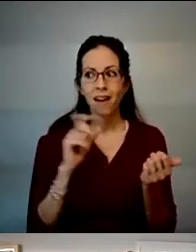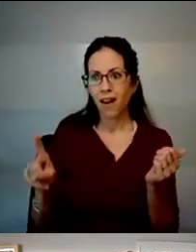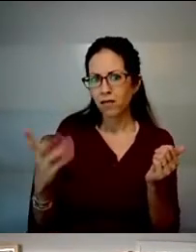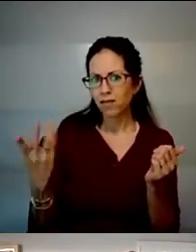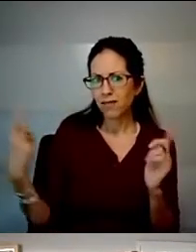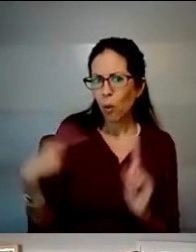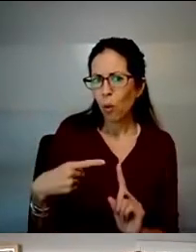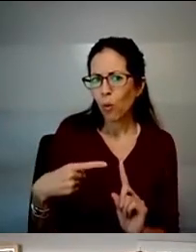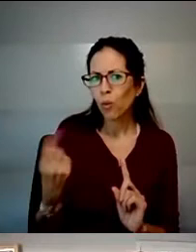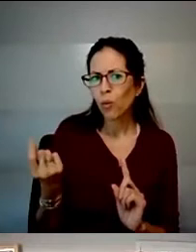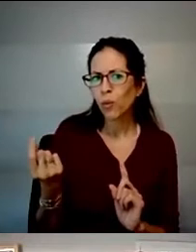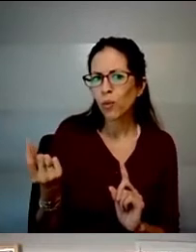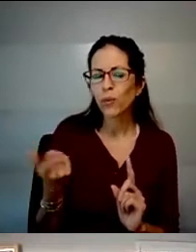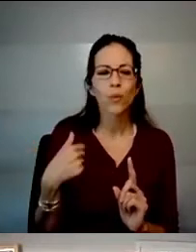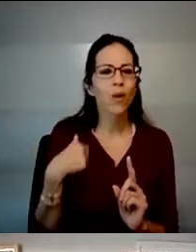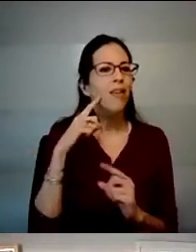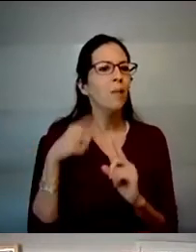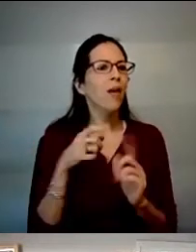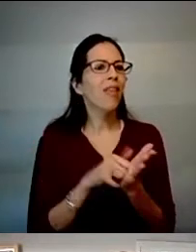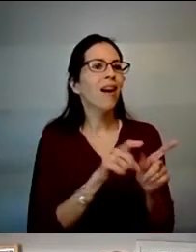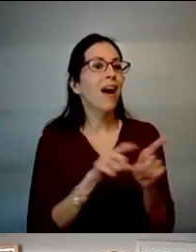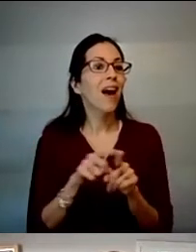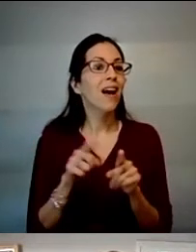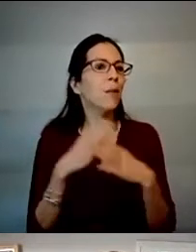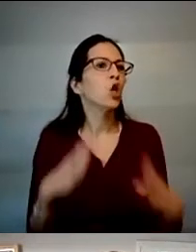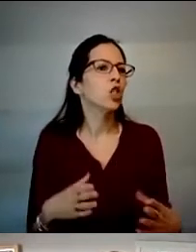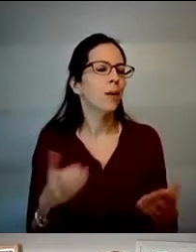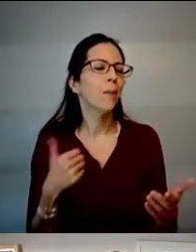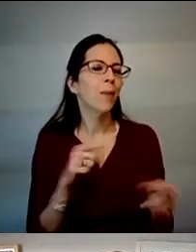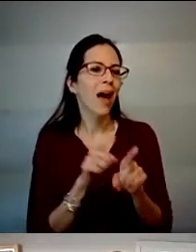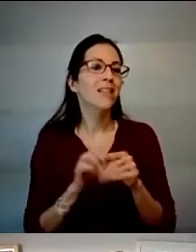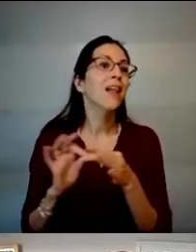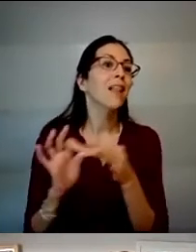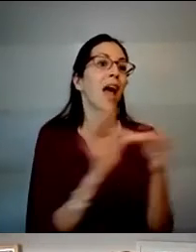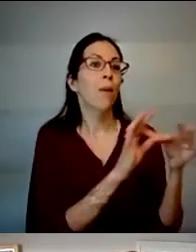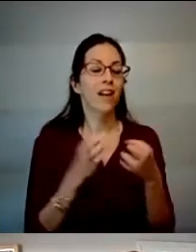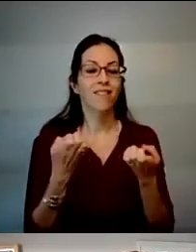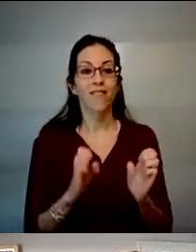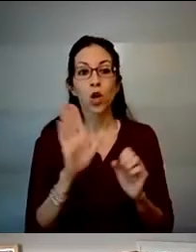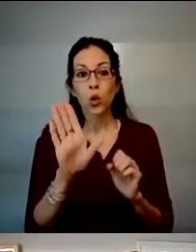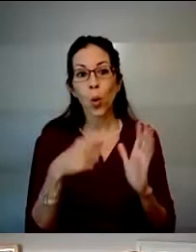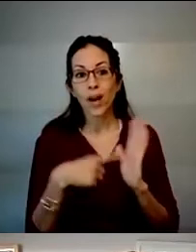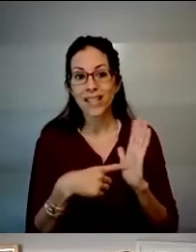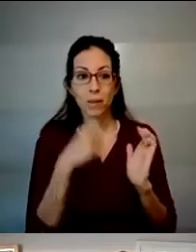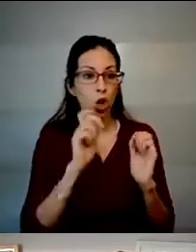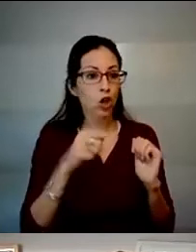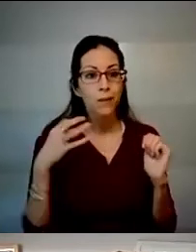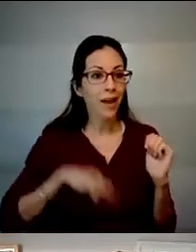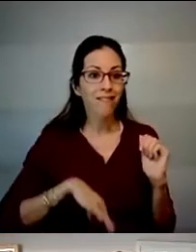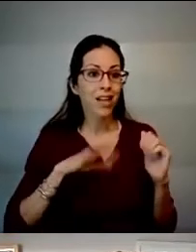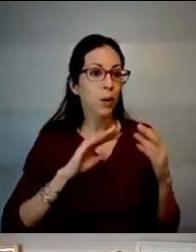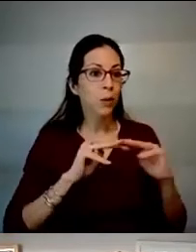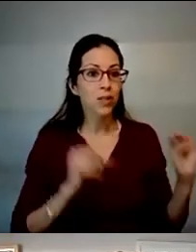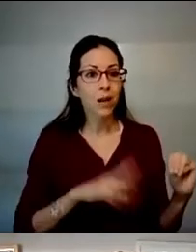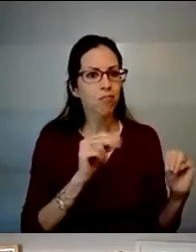partnership, a collaborative effort, and that the examples you shared didn't just benefit the museum, they benefited the community that